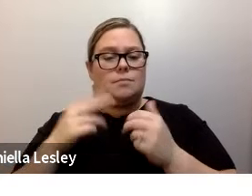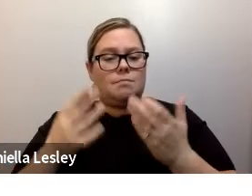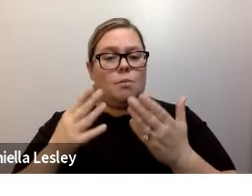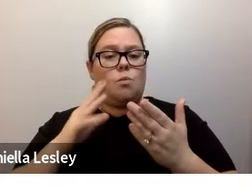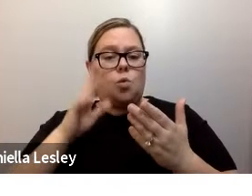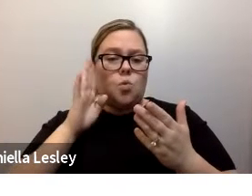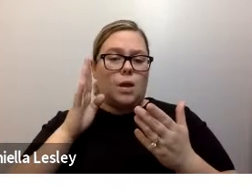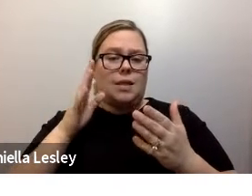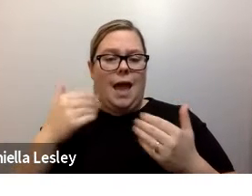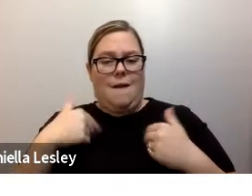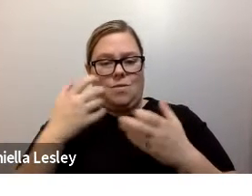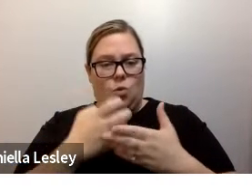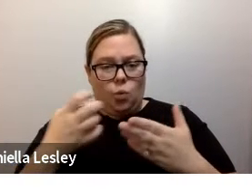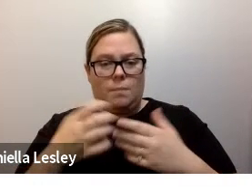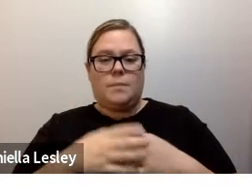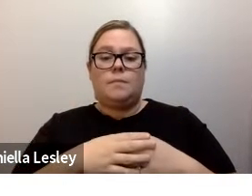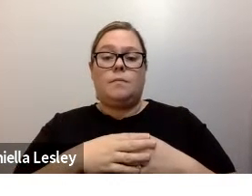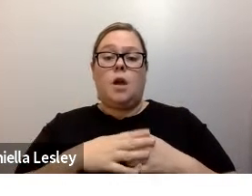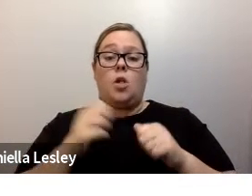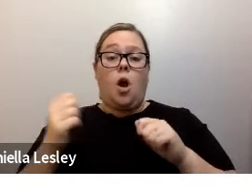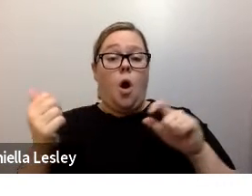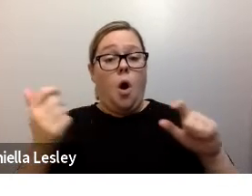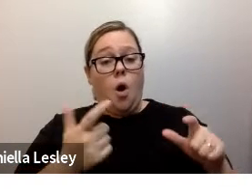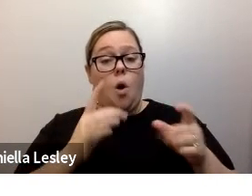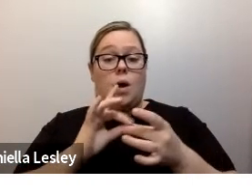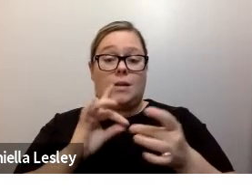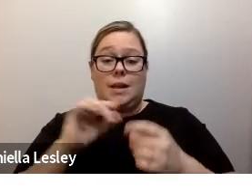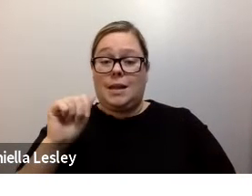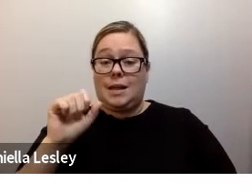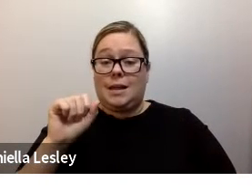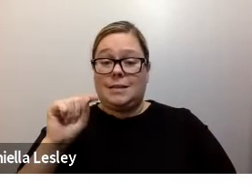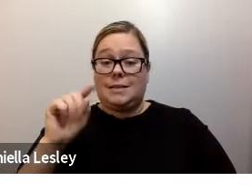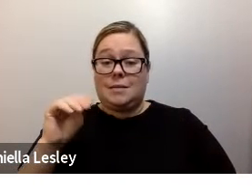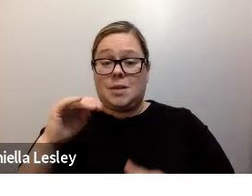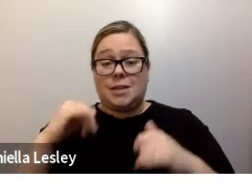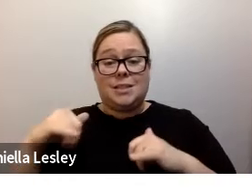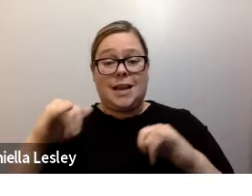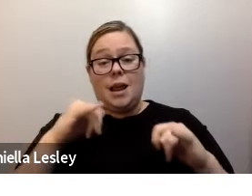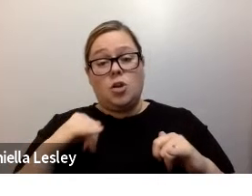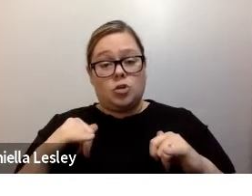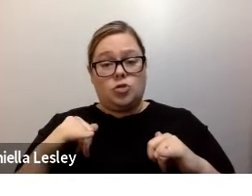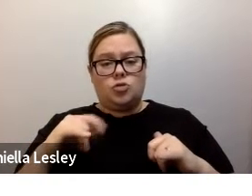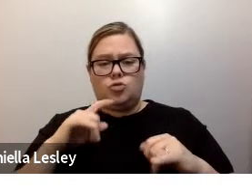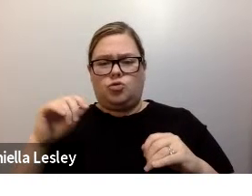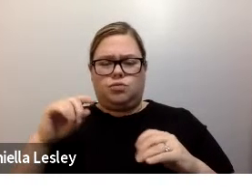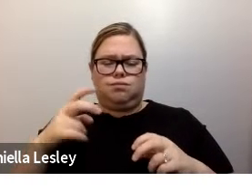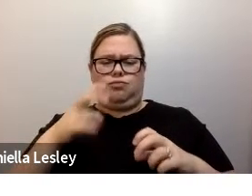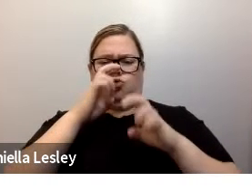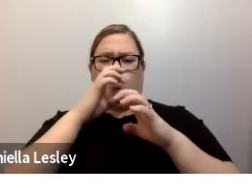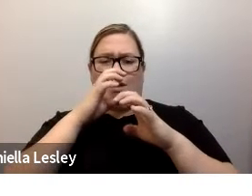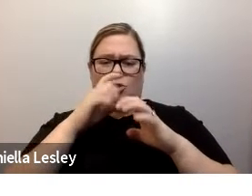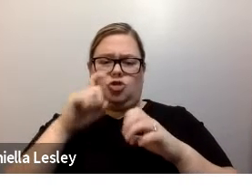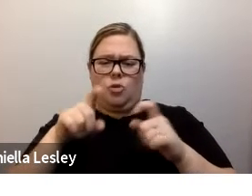the equipment. They all stated they thought the ASTM standards were too rigorous and perhaps they should